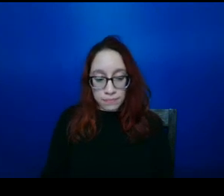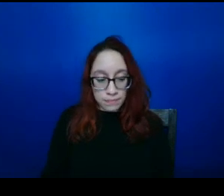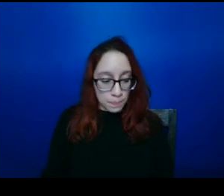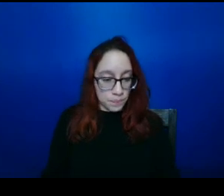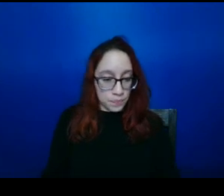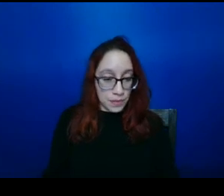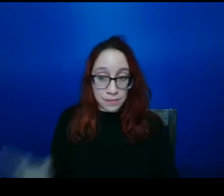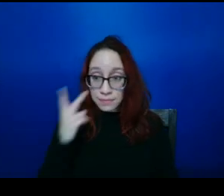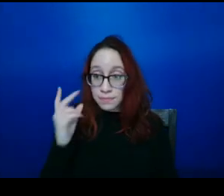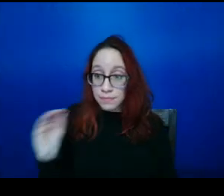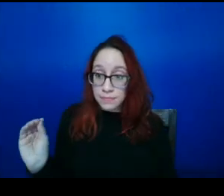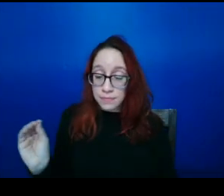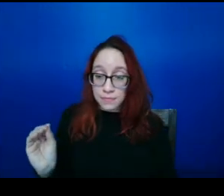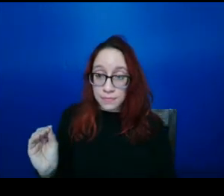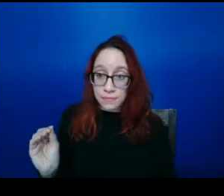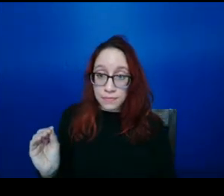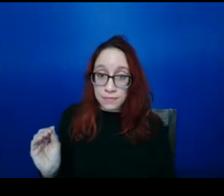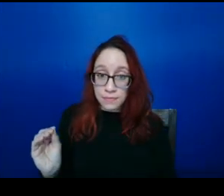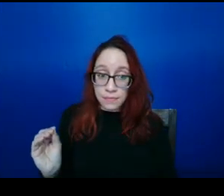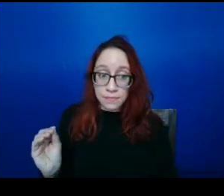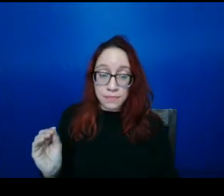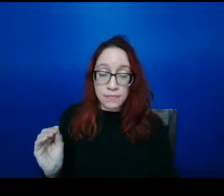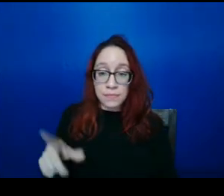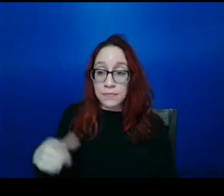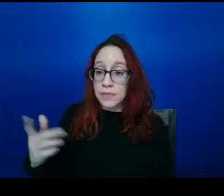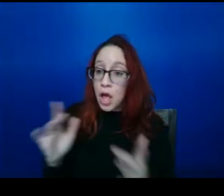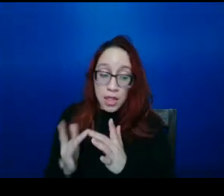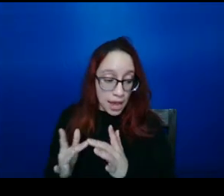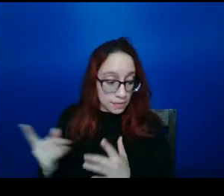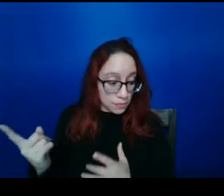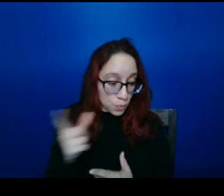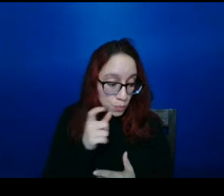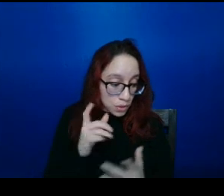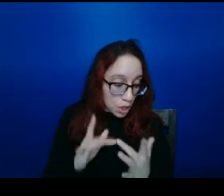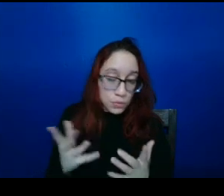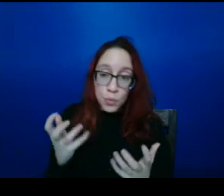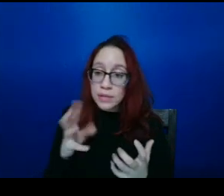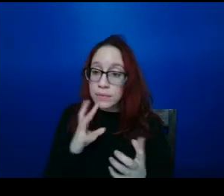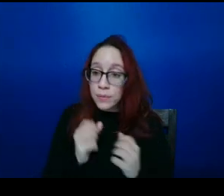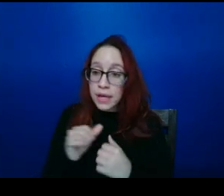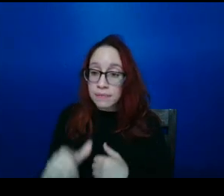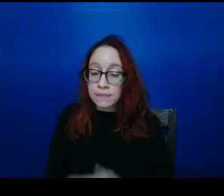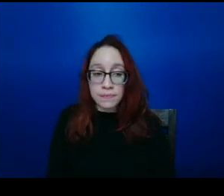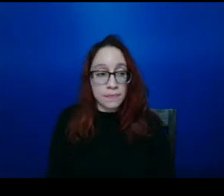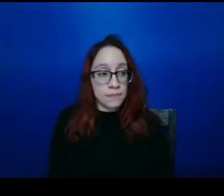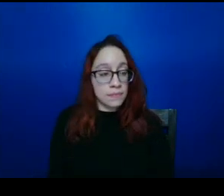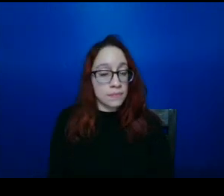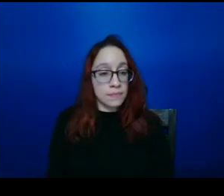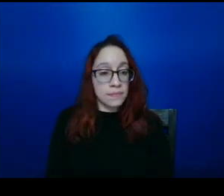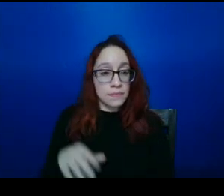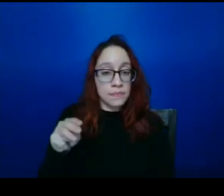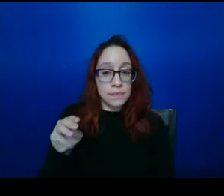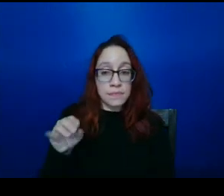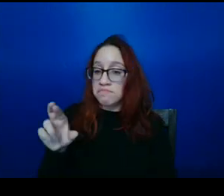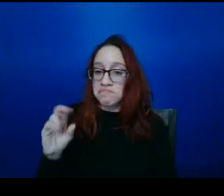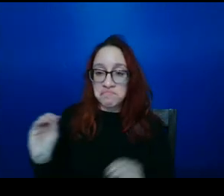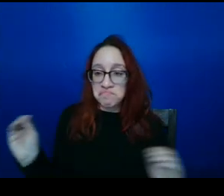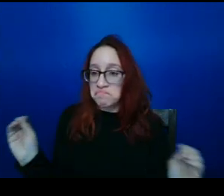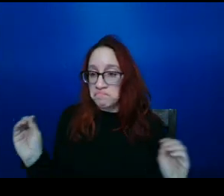Seeing none, in-person public comments are now closed. Mani, is there anybody online who would like to speak on this item? Mr. Mayor, we have no hands